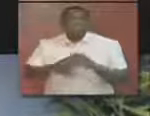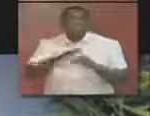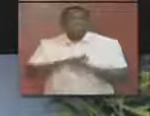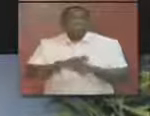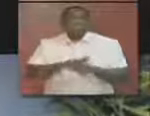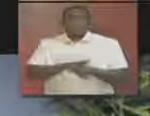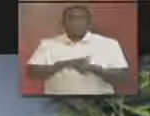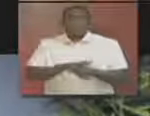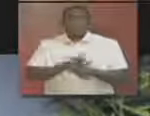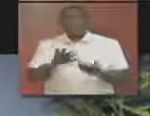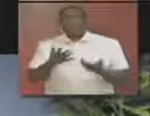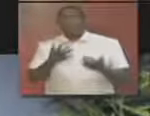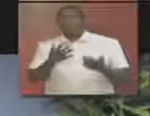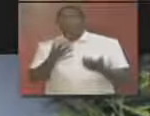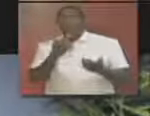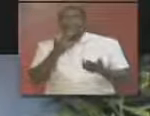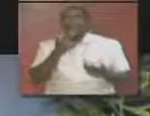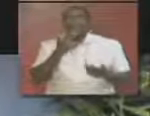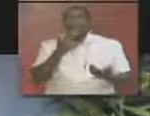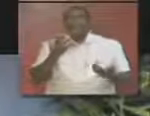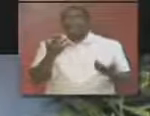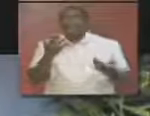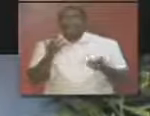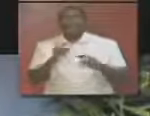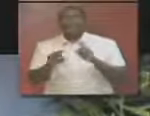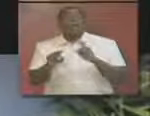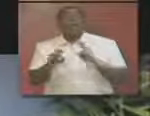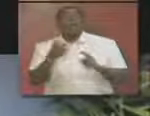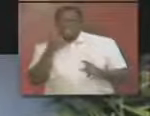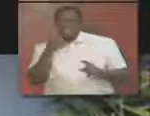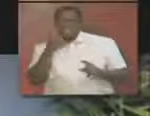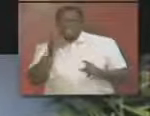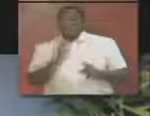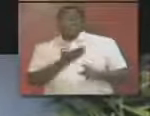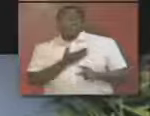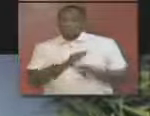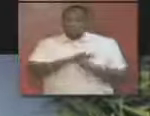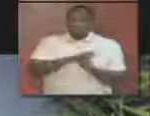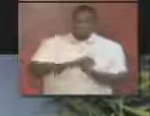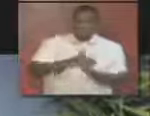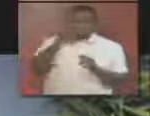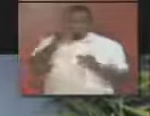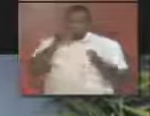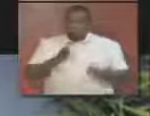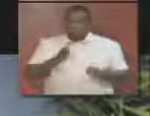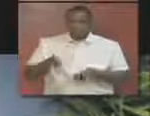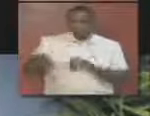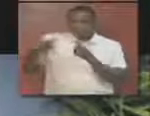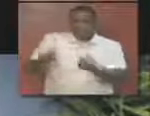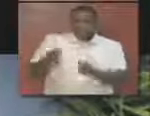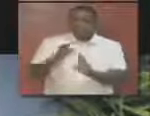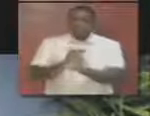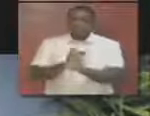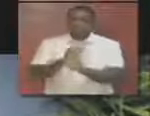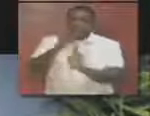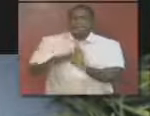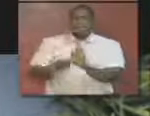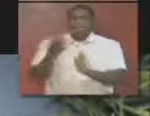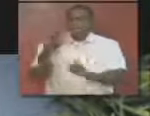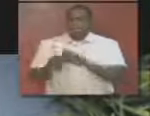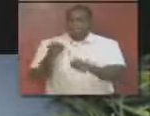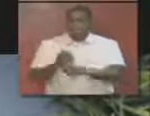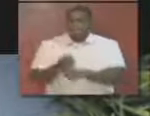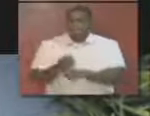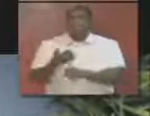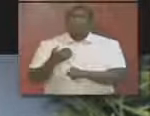in the COVID-19 patients that we've had so far, beginning from March last year, do we have any figures